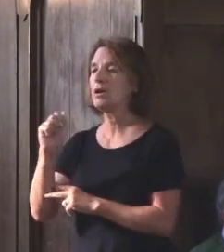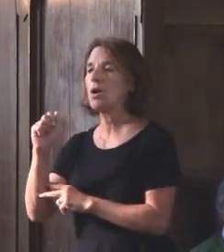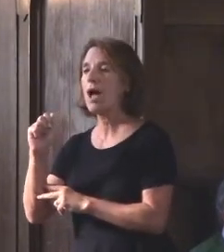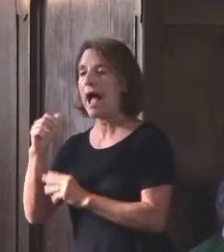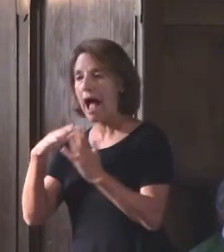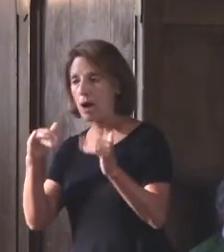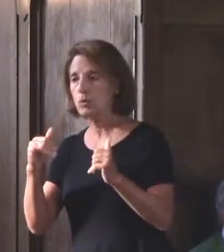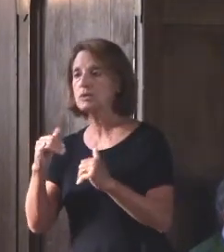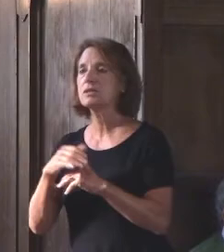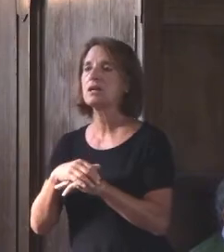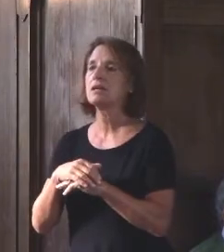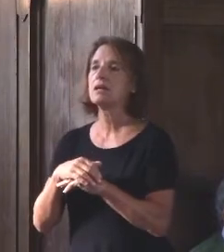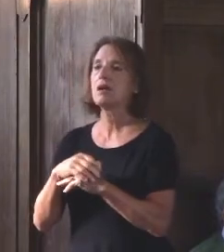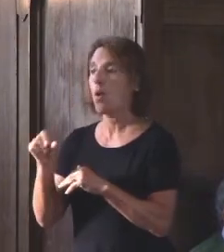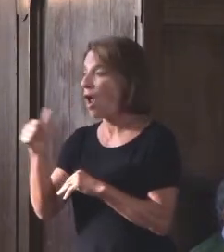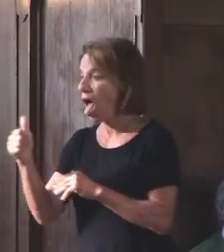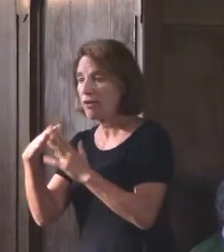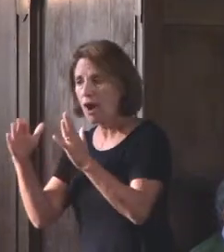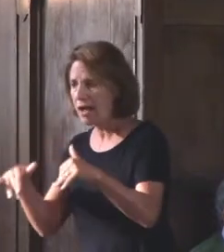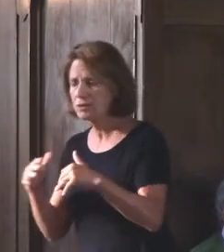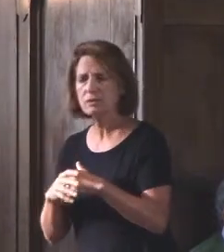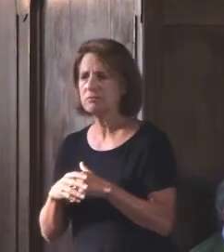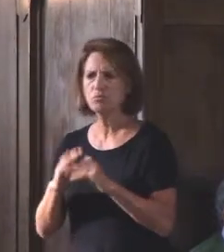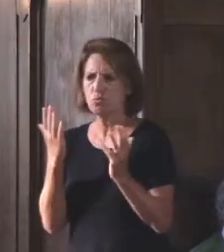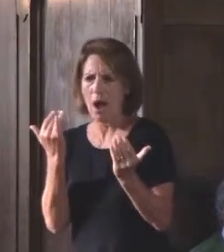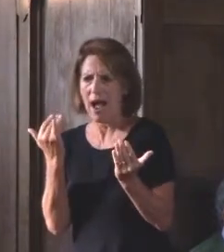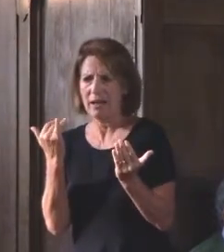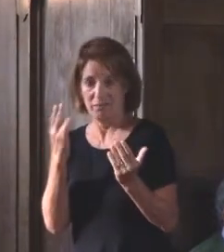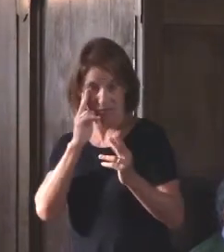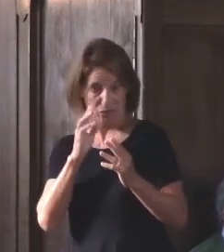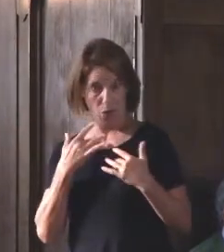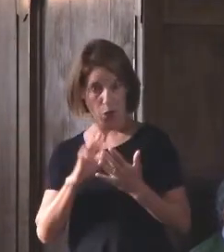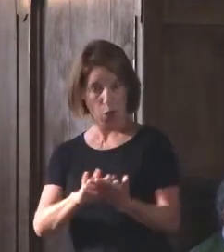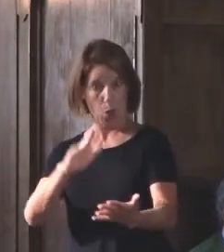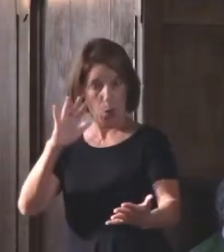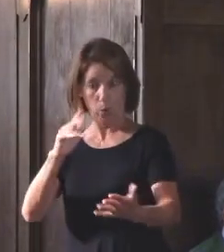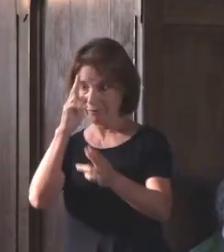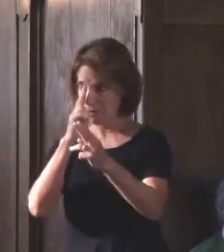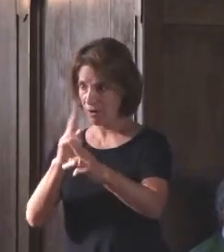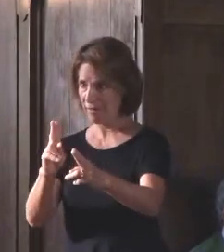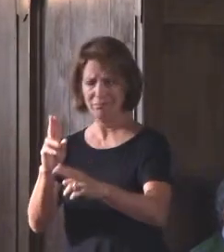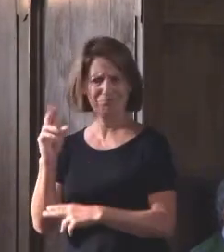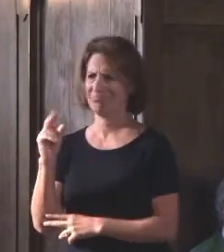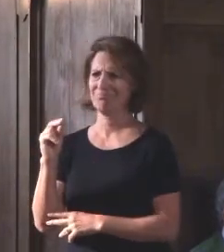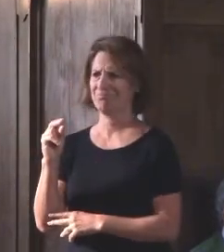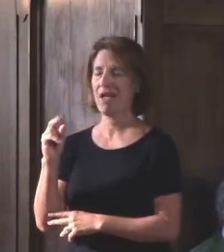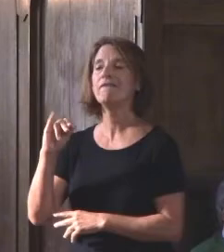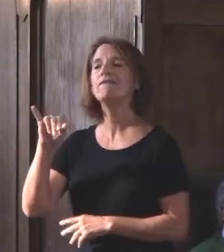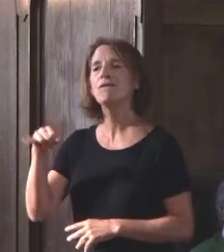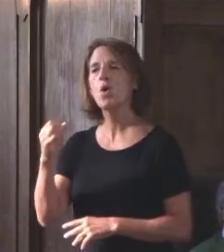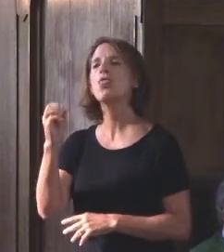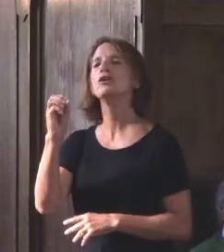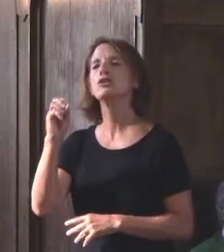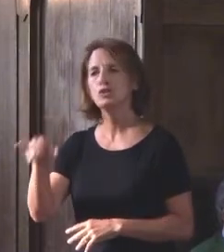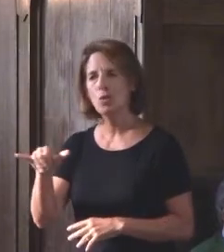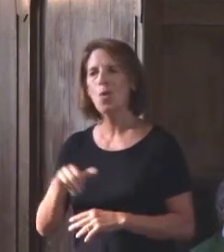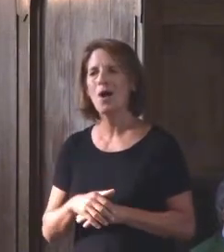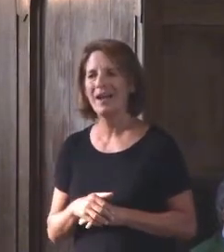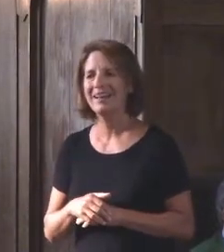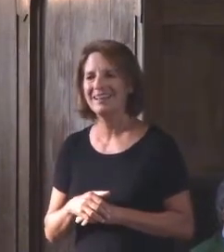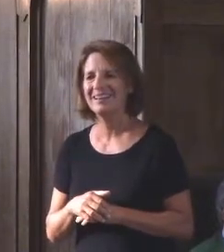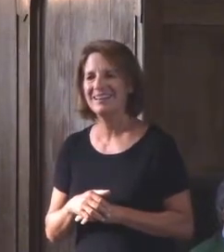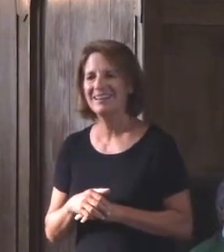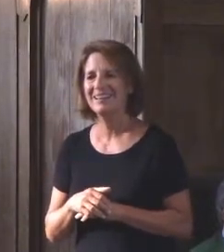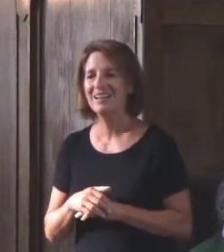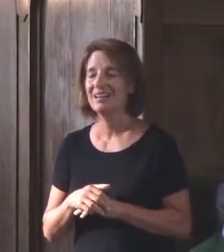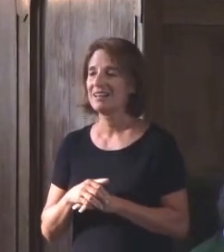the glory of it? For the honor of it? No, for the joy. Why do our buddy readers go into